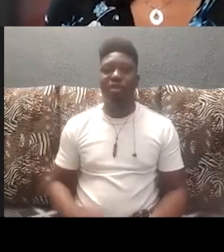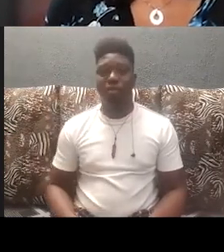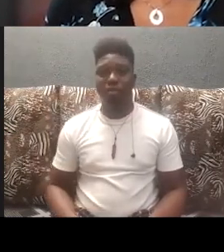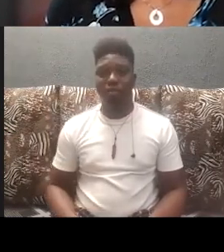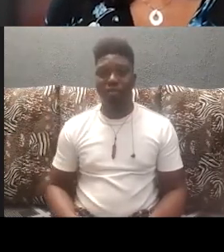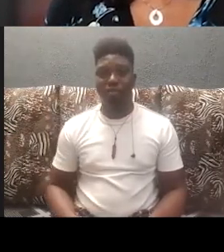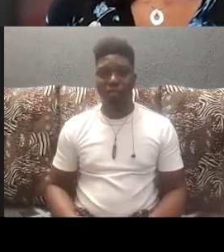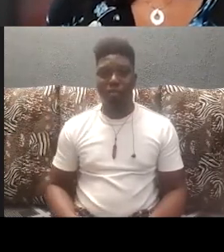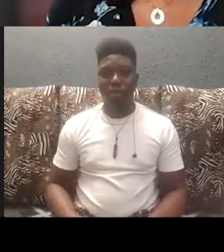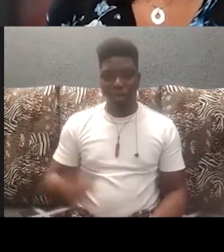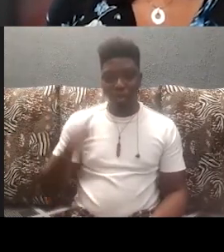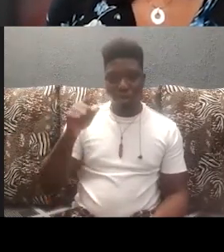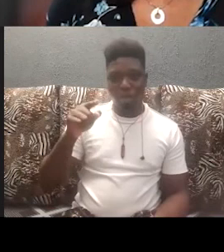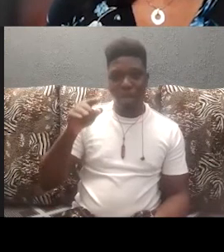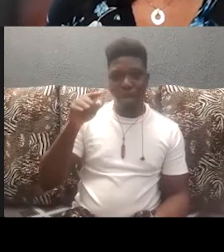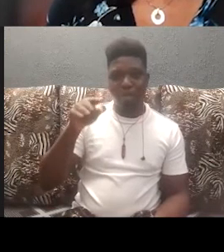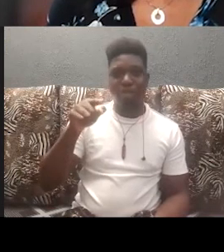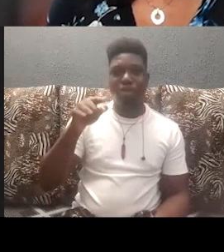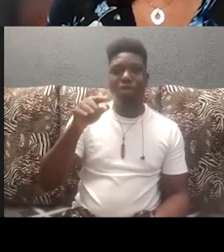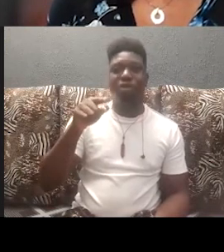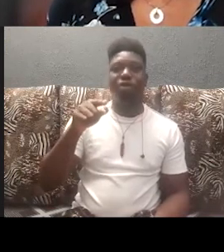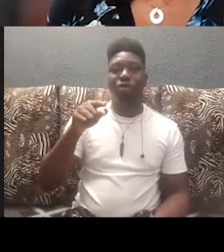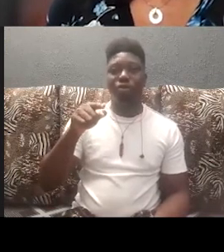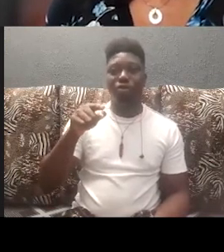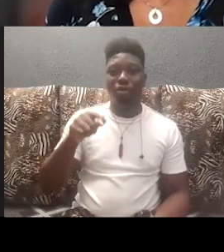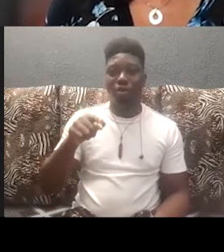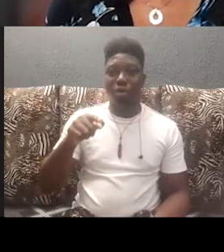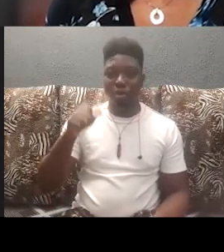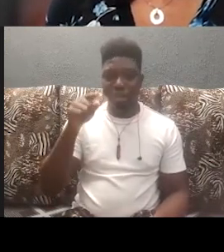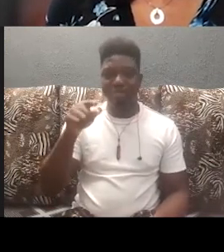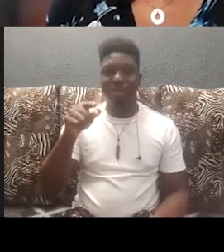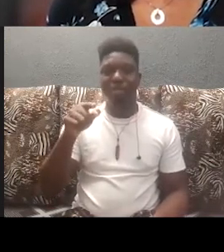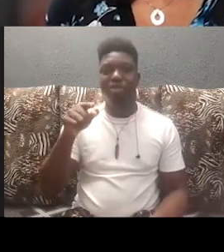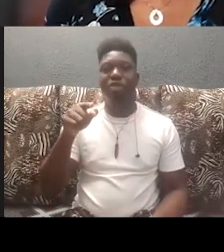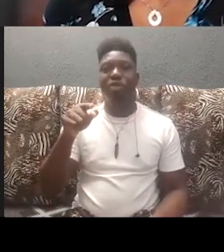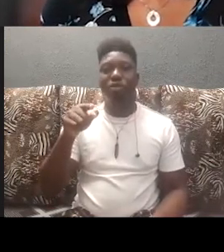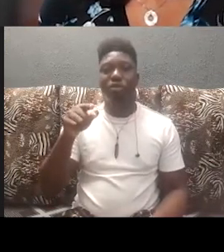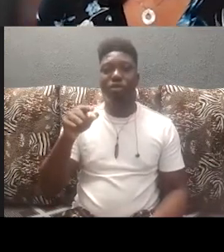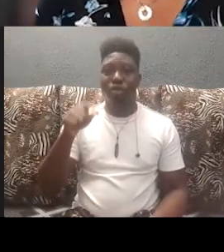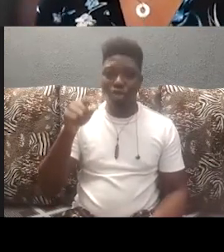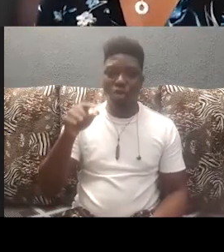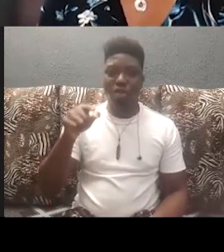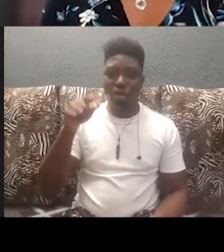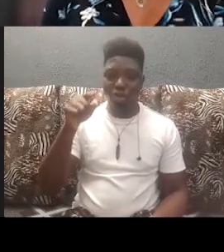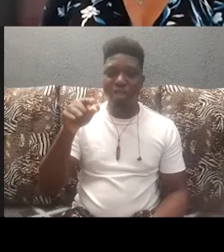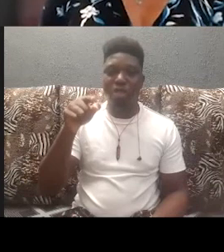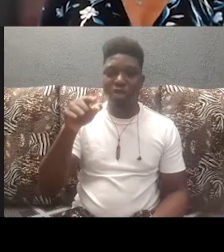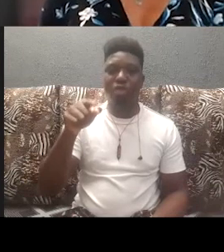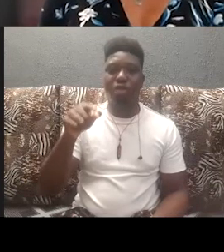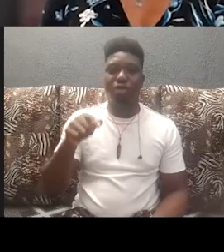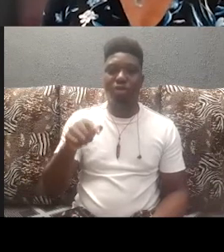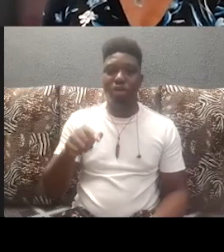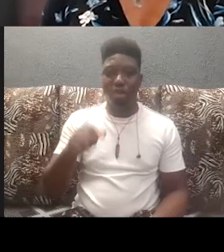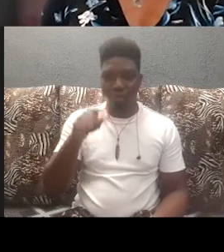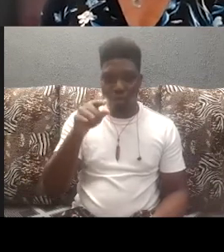treated. If you know that blind person you saw on the road, the deaf person you saw on the road, someone on the wheelchair you saw on